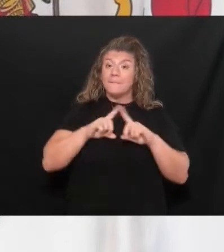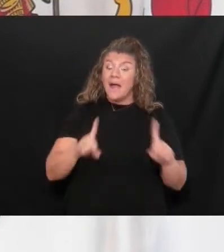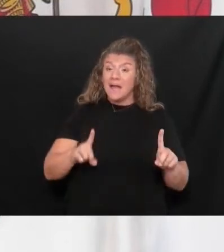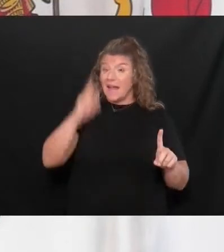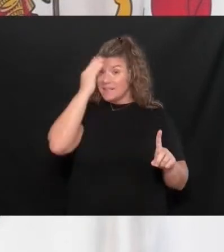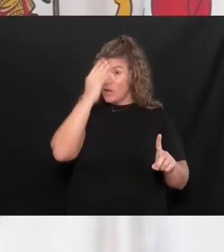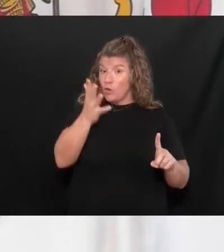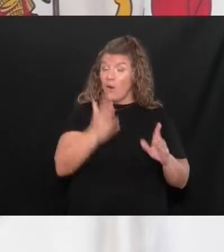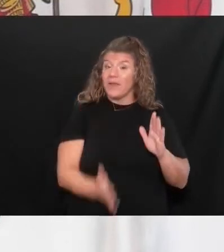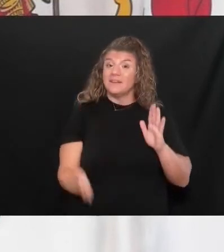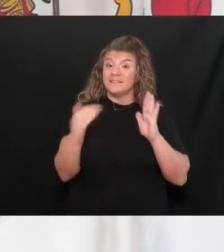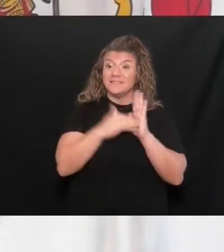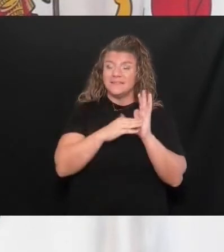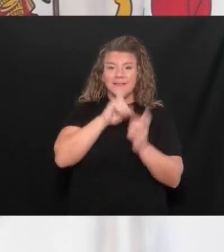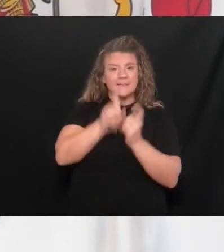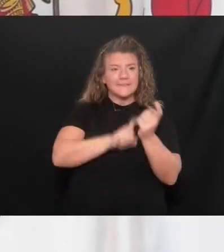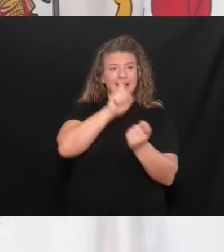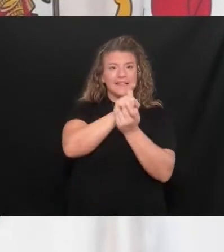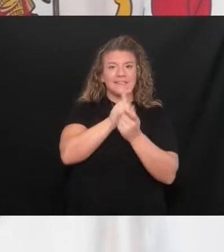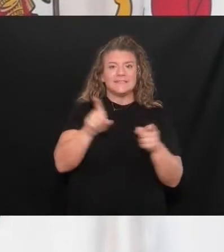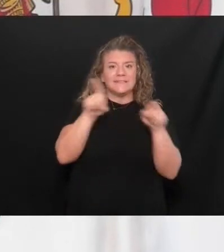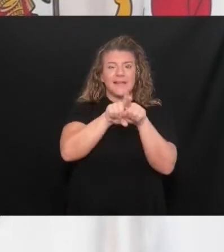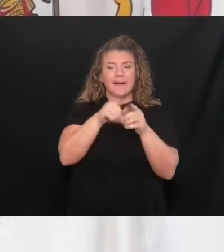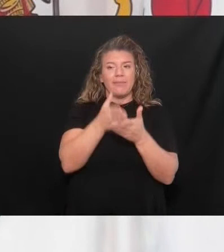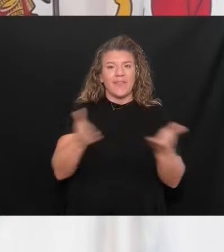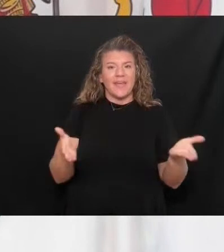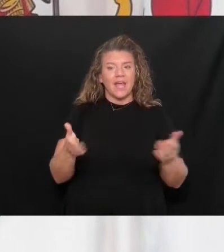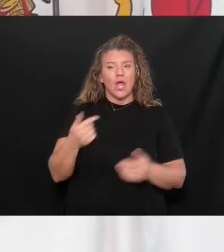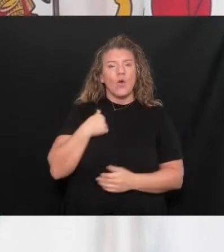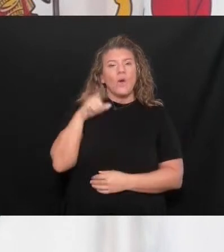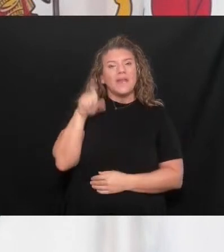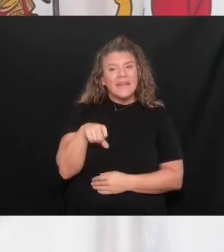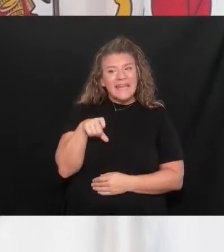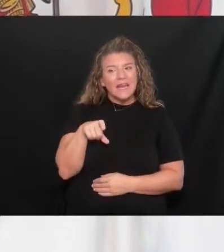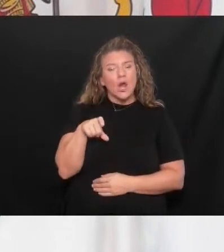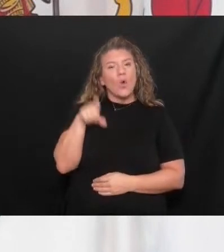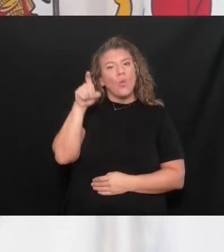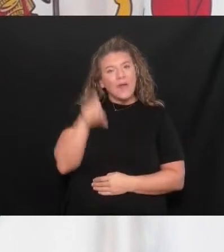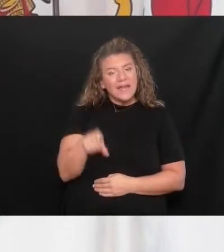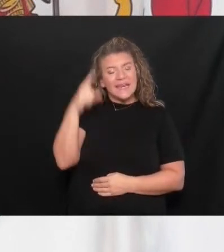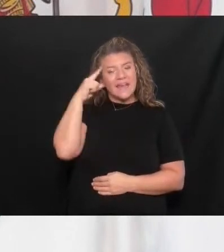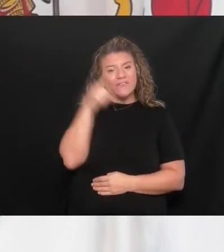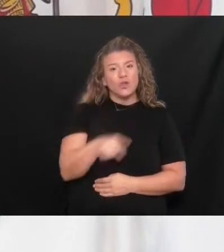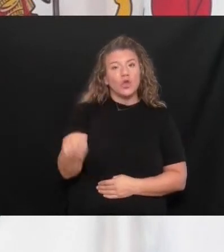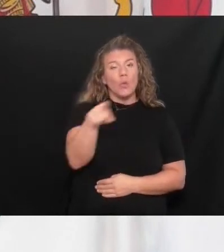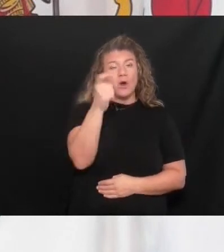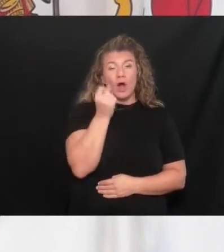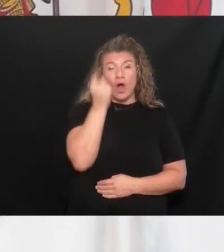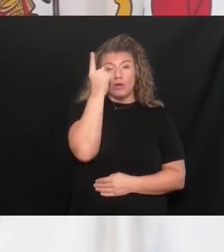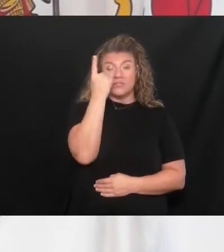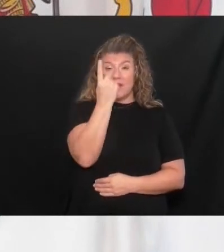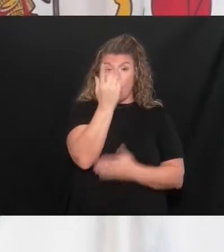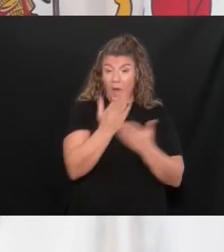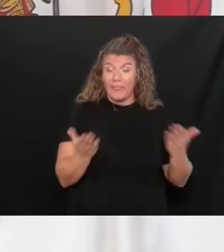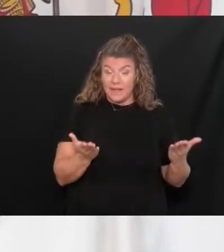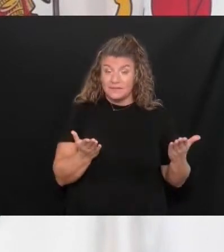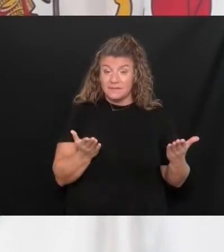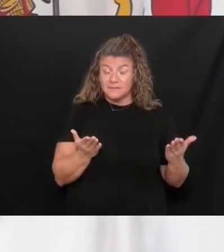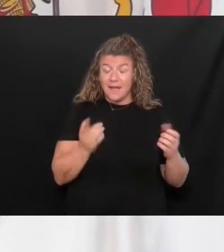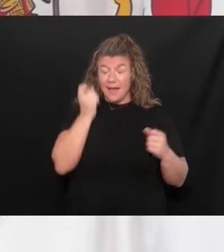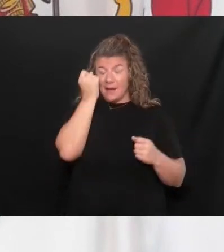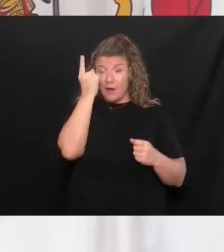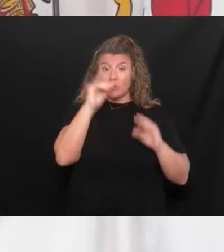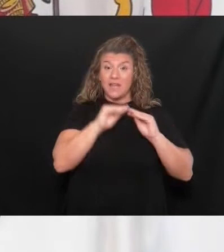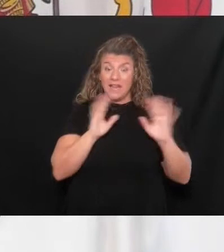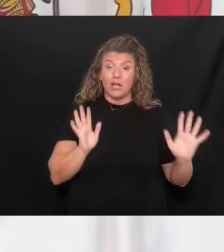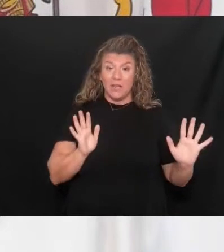everybody again exactly the same thing. We need for you to understand one thing, and understand this loud and clear.